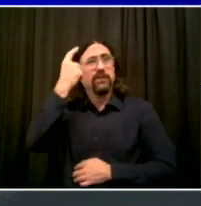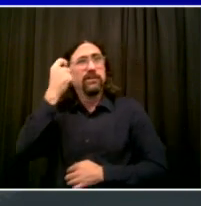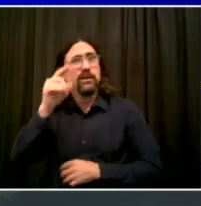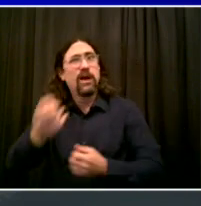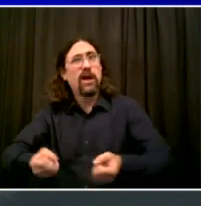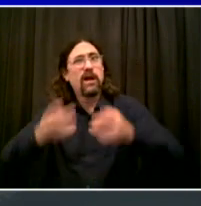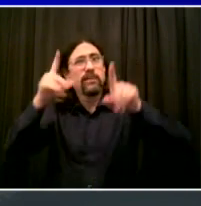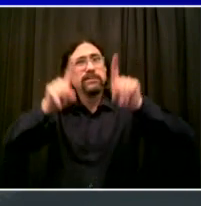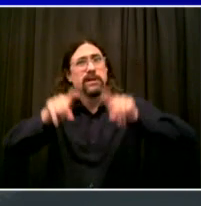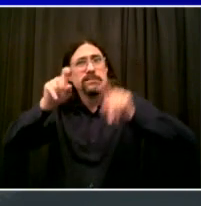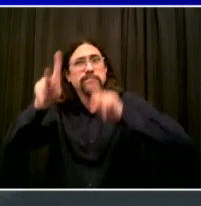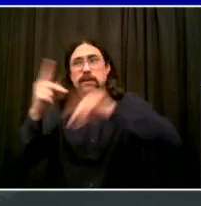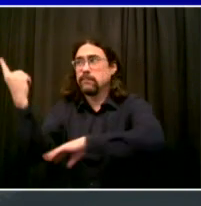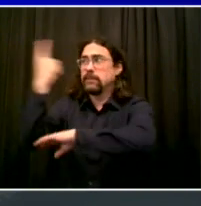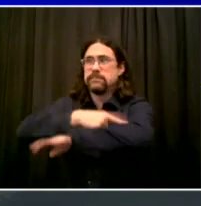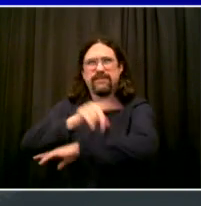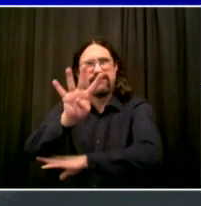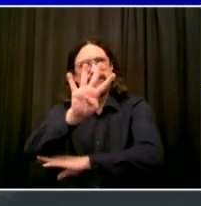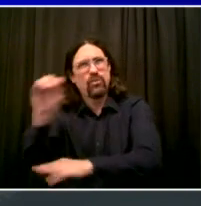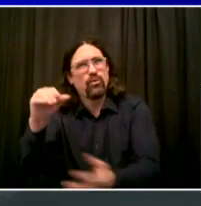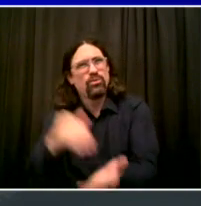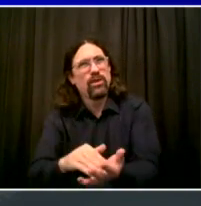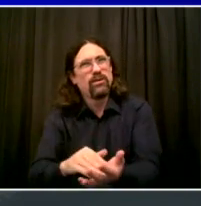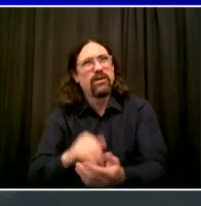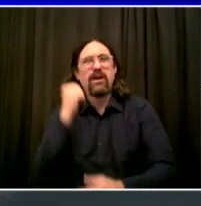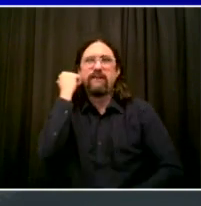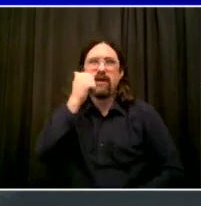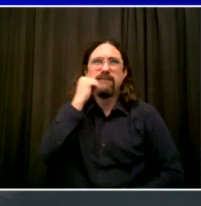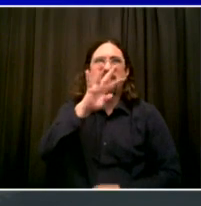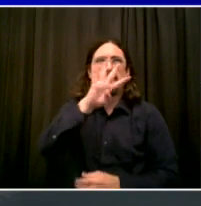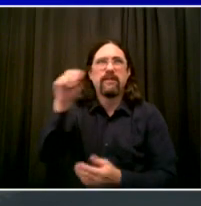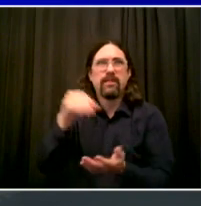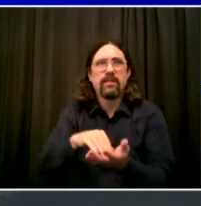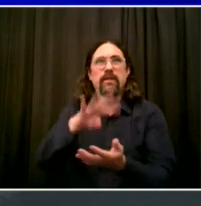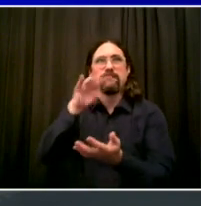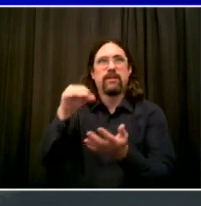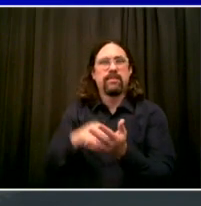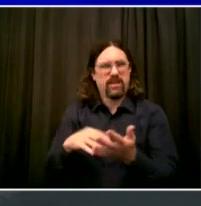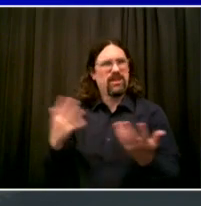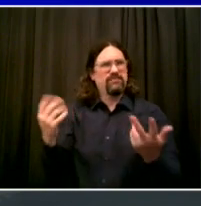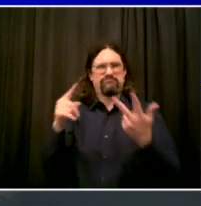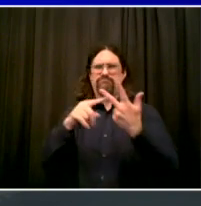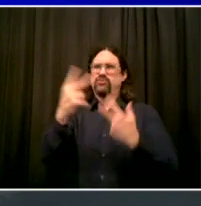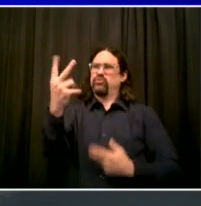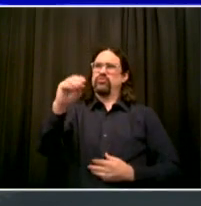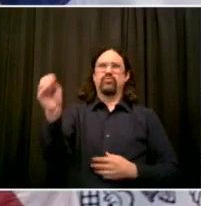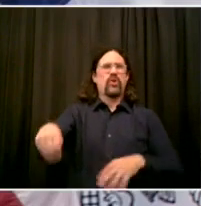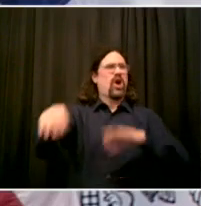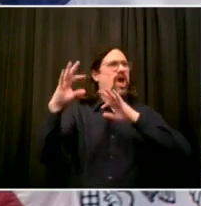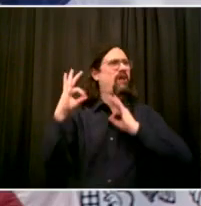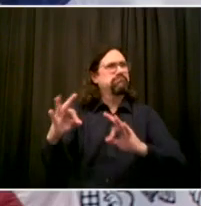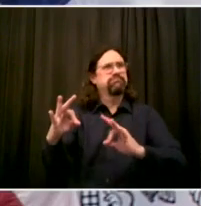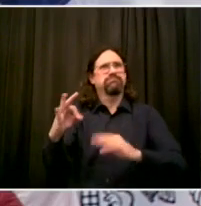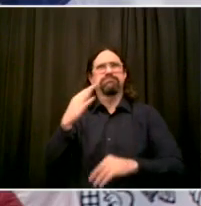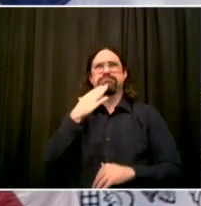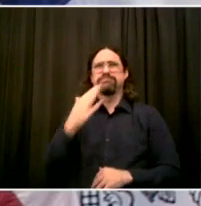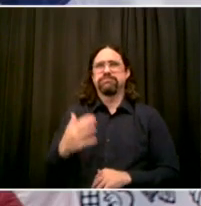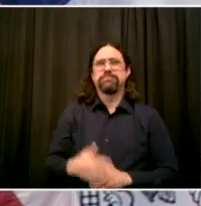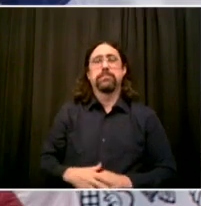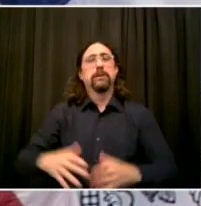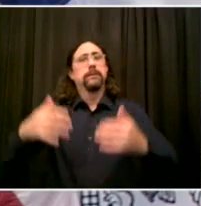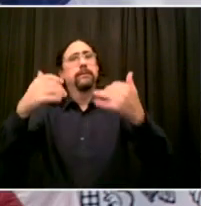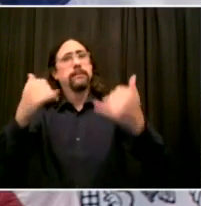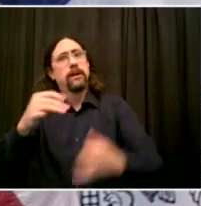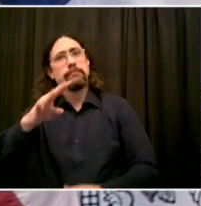crisis. Threshold 15%. Today's report, again, 2%, a very good number. A few words in Spanish.